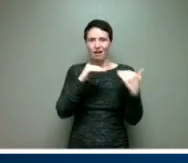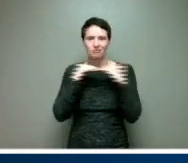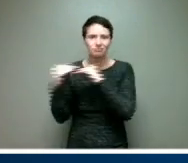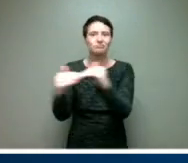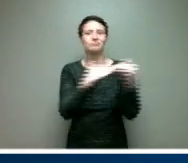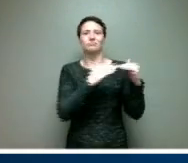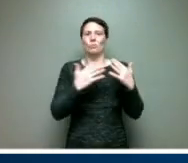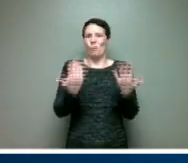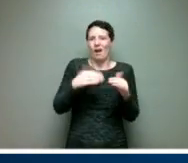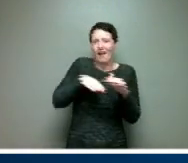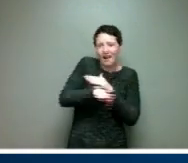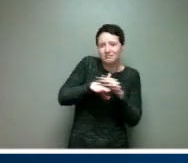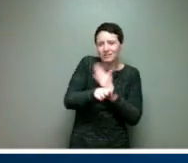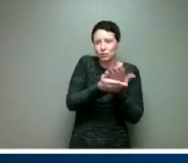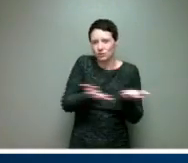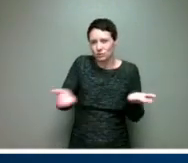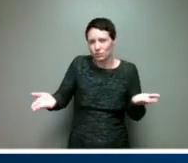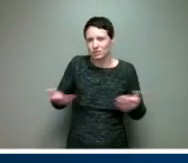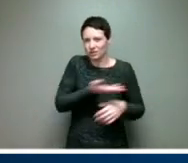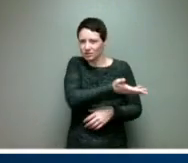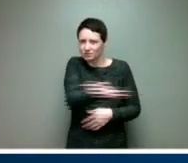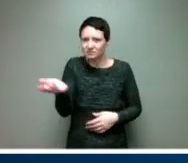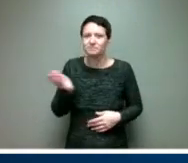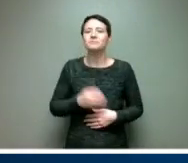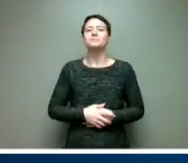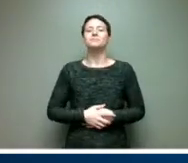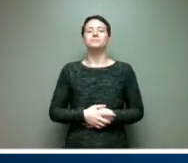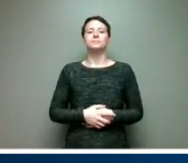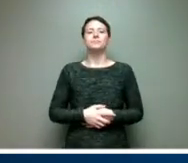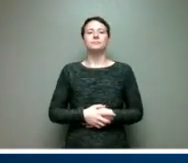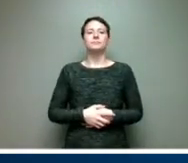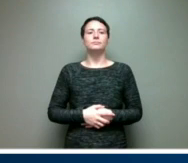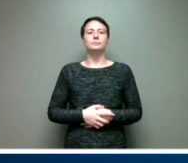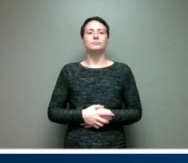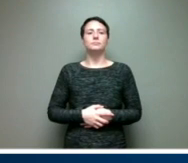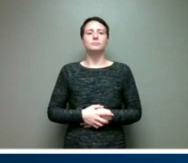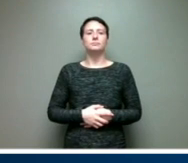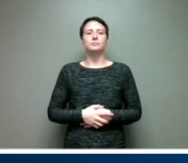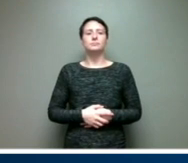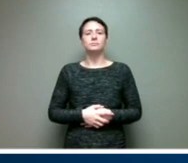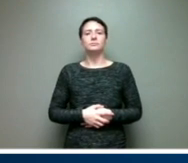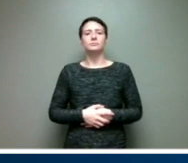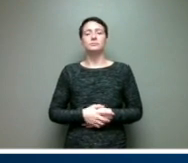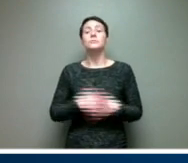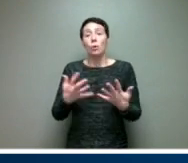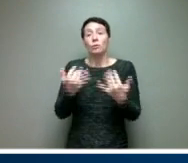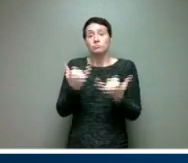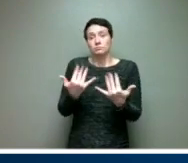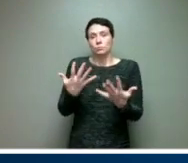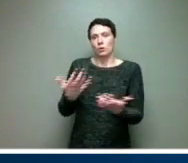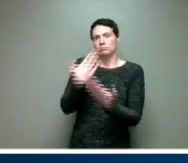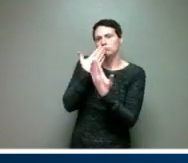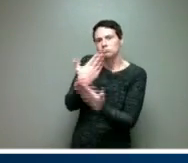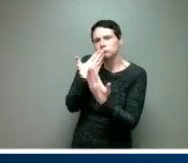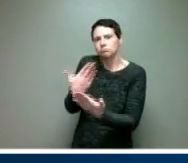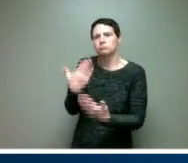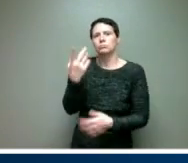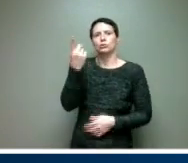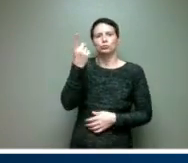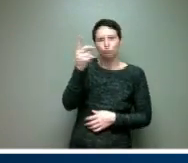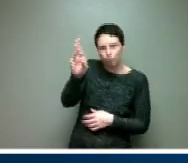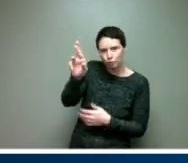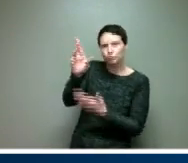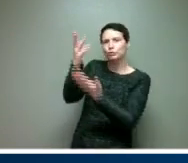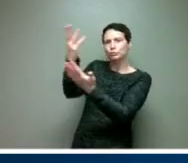you know, with that, I really want to commend you, Dr. Dixon, and ask you to share about what the district